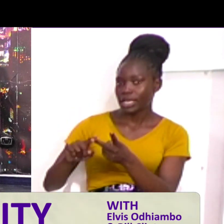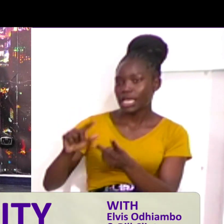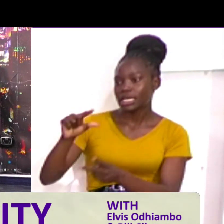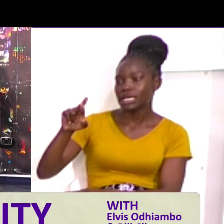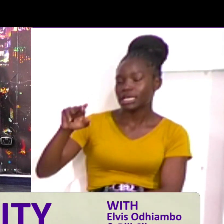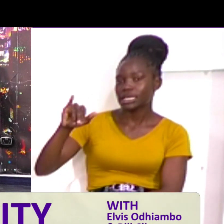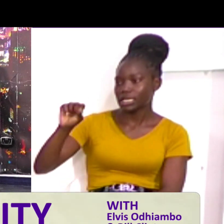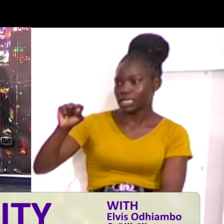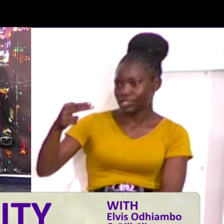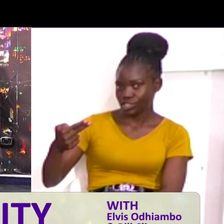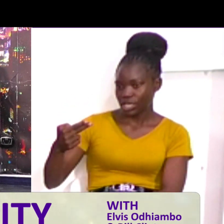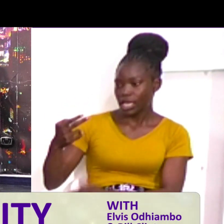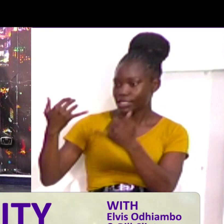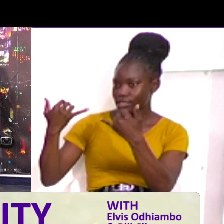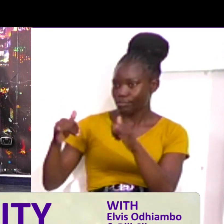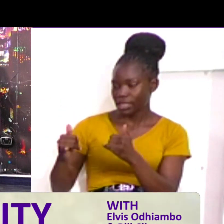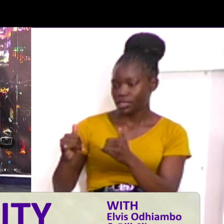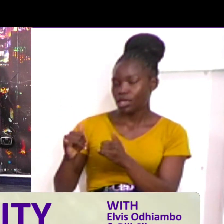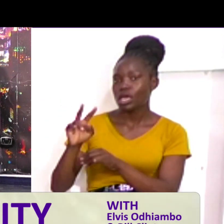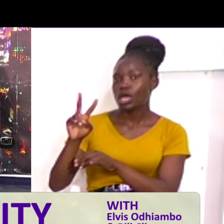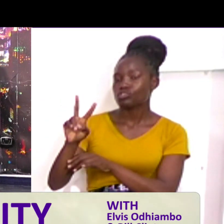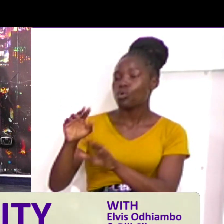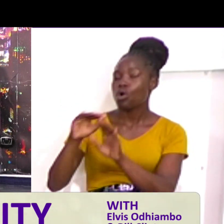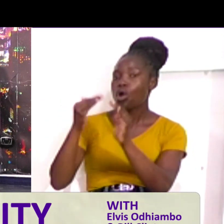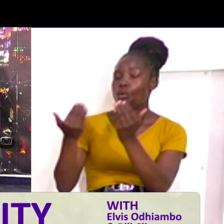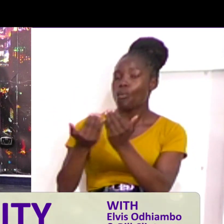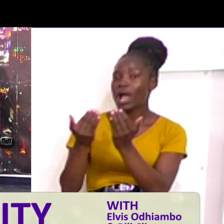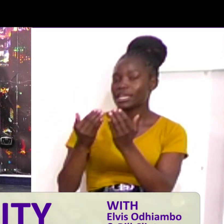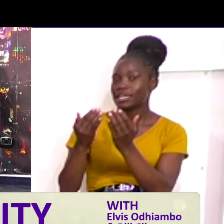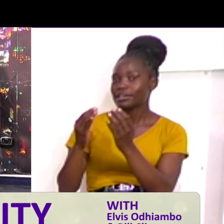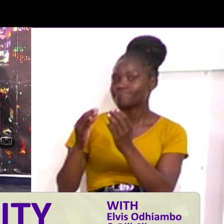Grealish is playing. Right. Those are two world-class players.